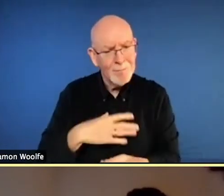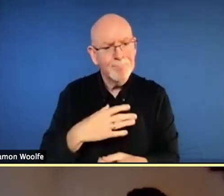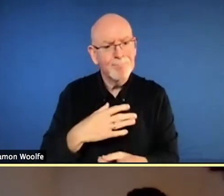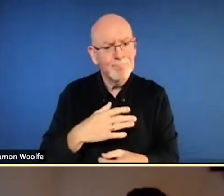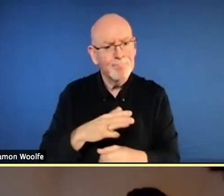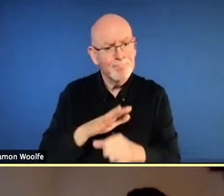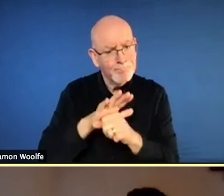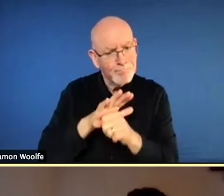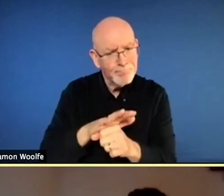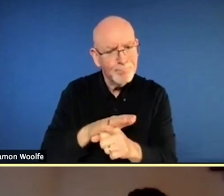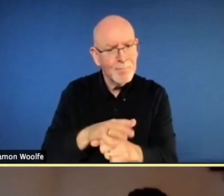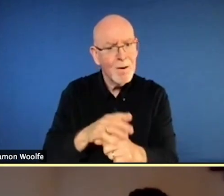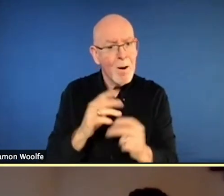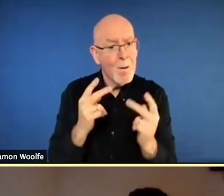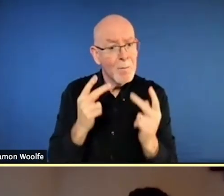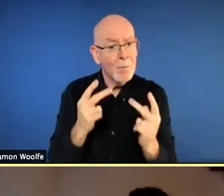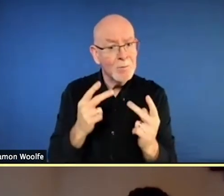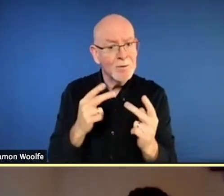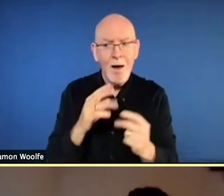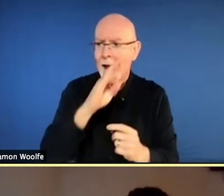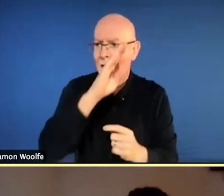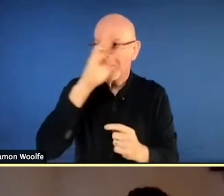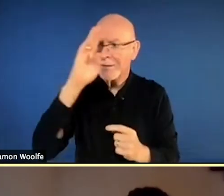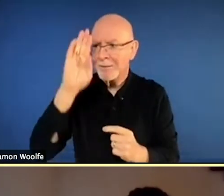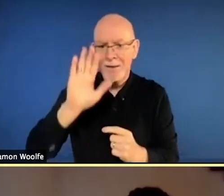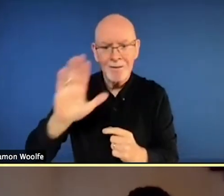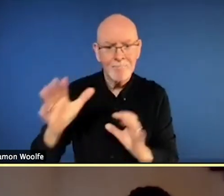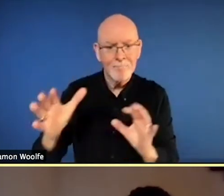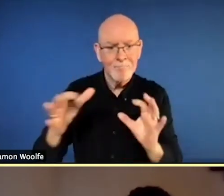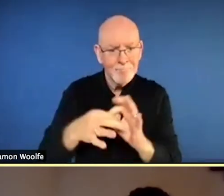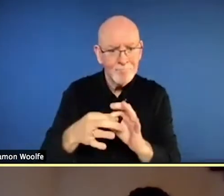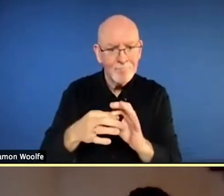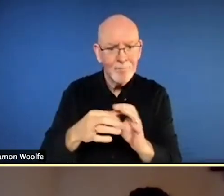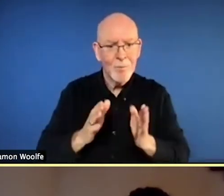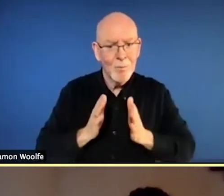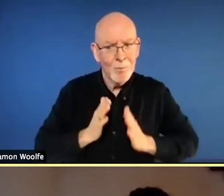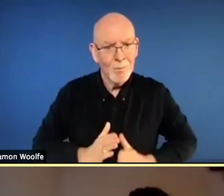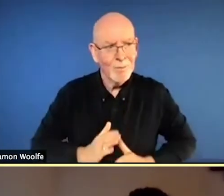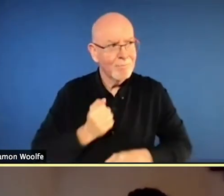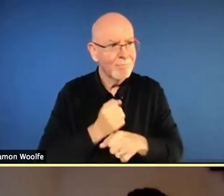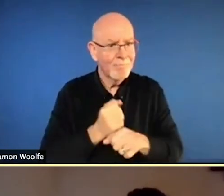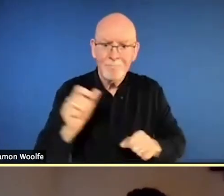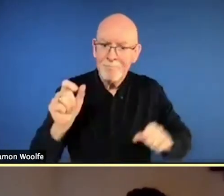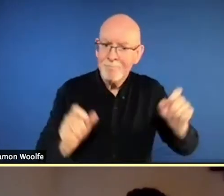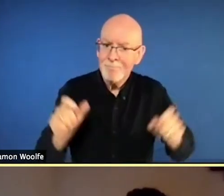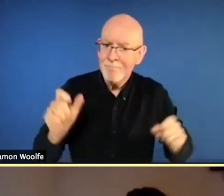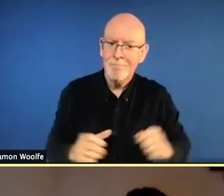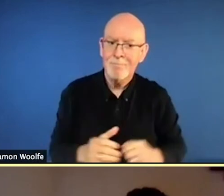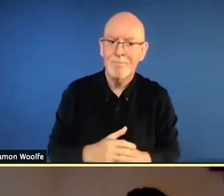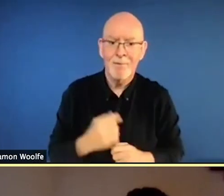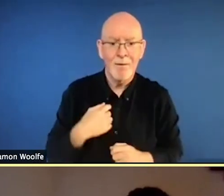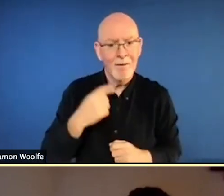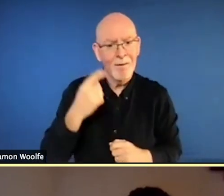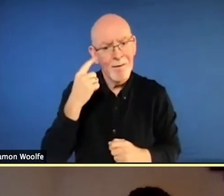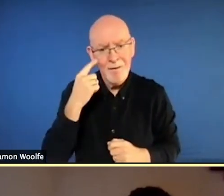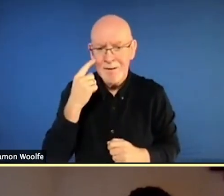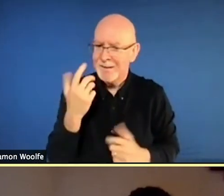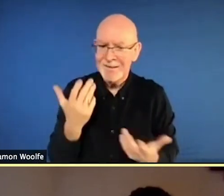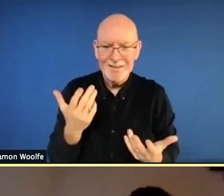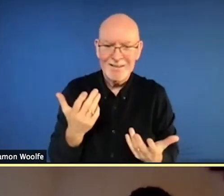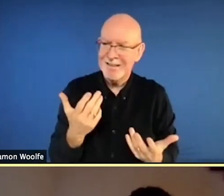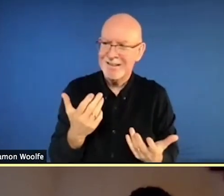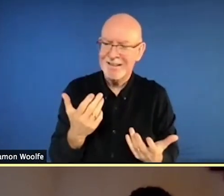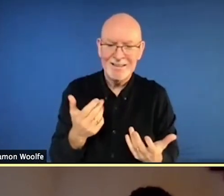enough of that, and these kind of events and these kind of platforms provide for such experiences,